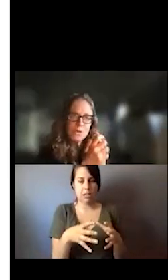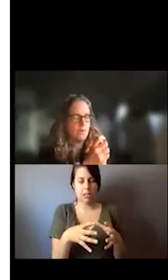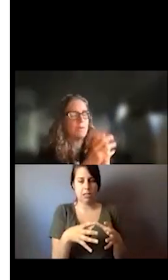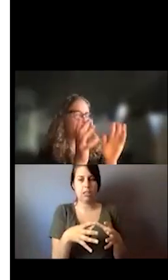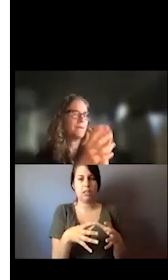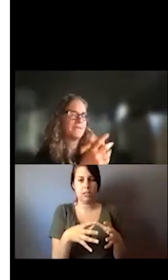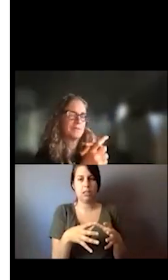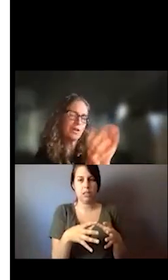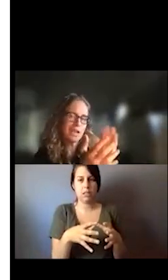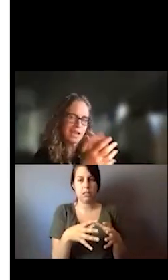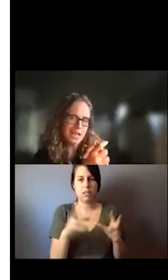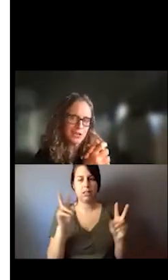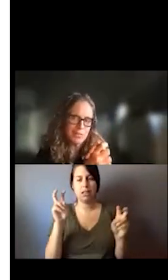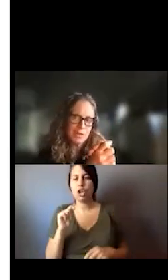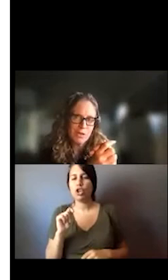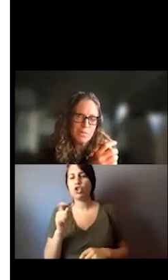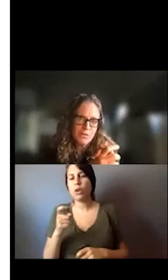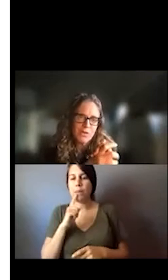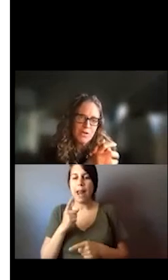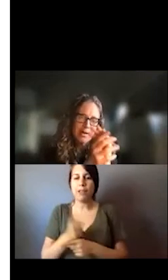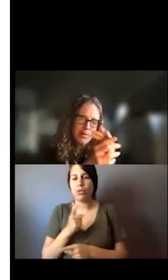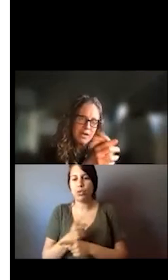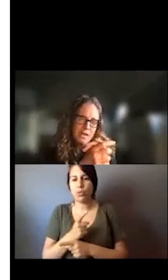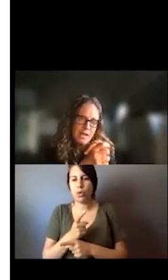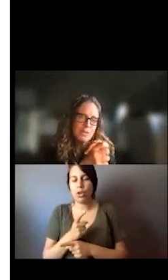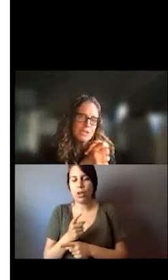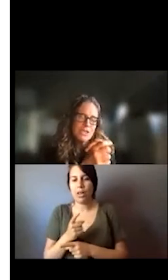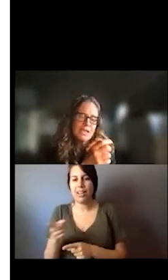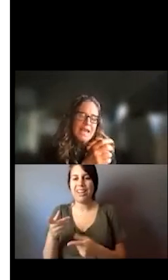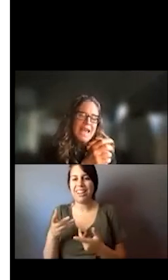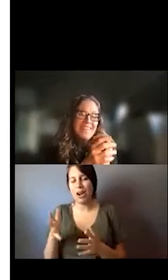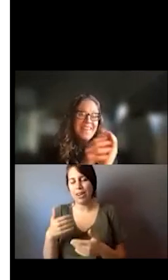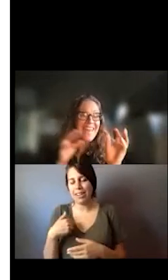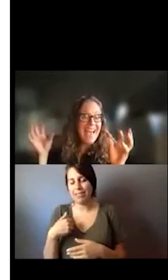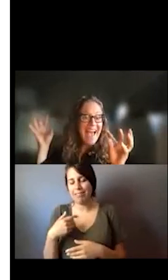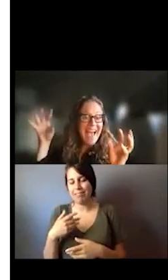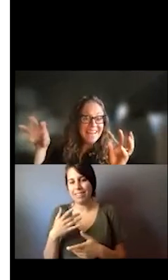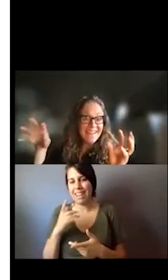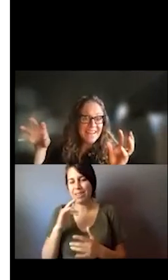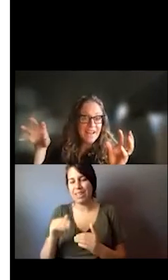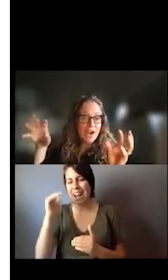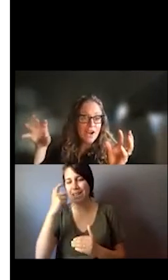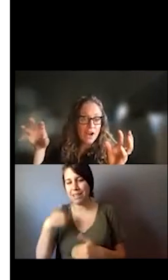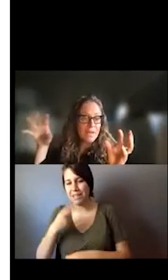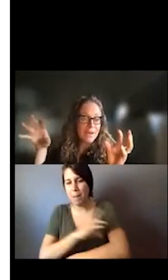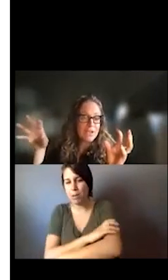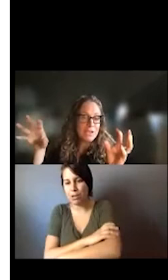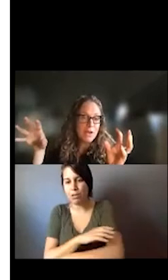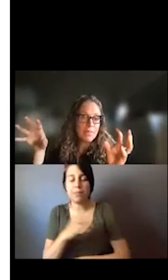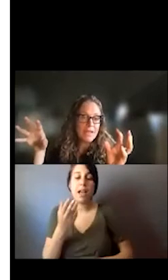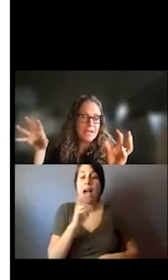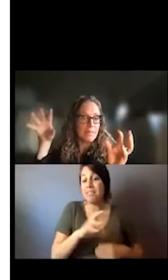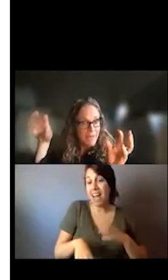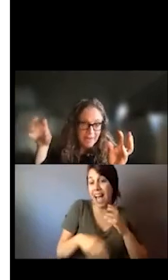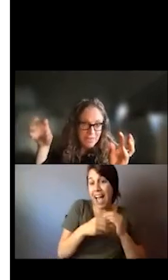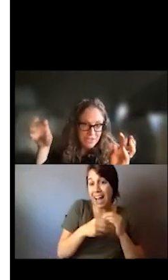treatment as usual group, although it was already an enhanced treatment group for hypertension. And then they added an arm, they compared it